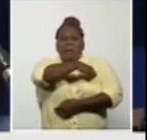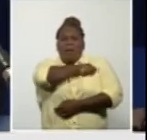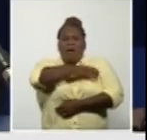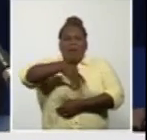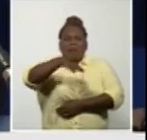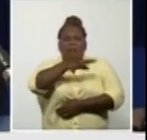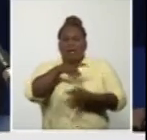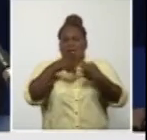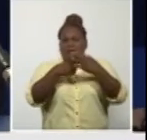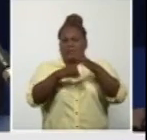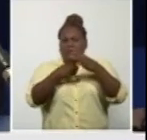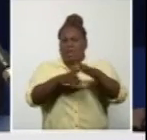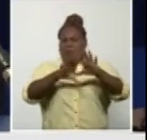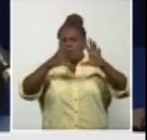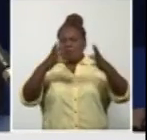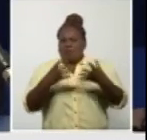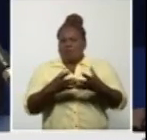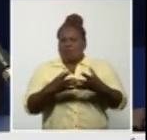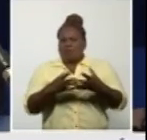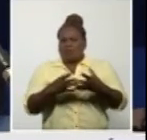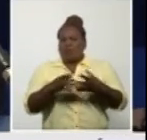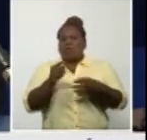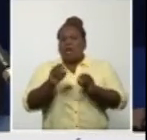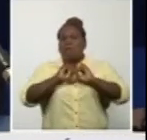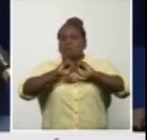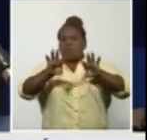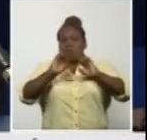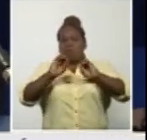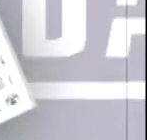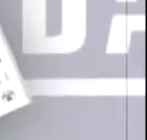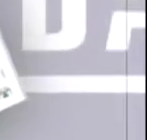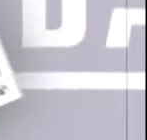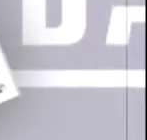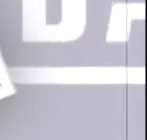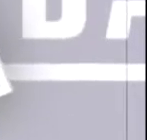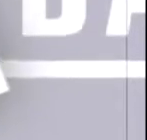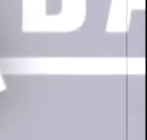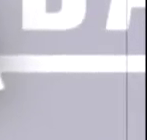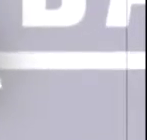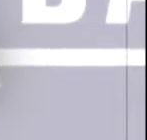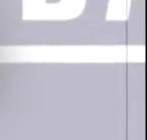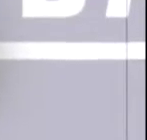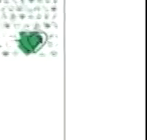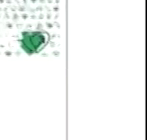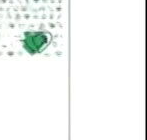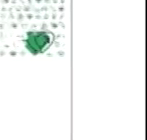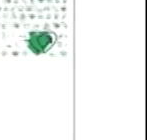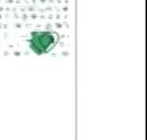And this is the information we had for you today.